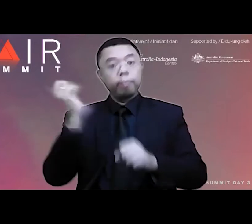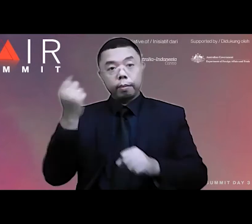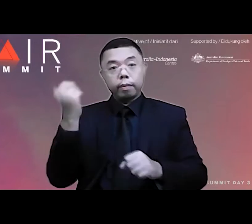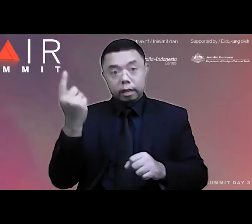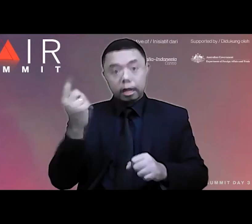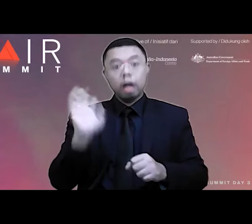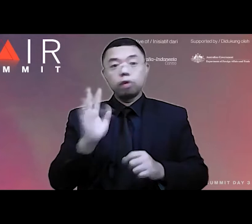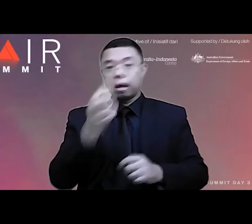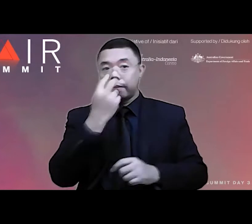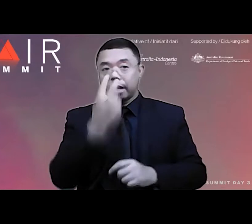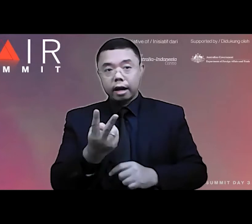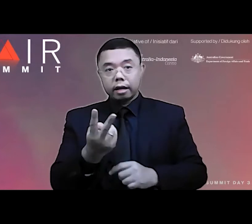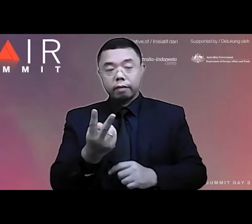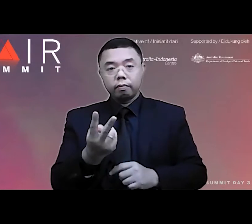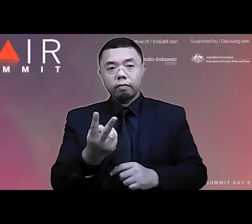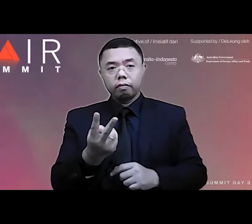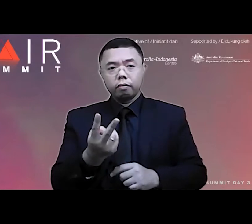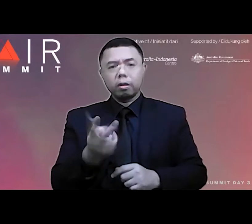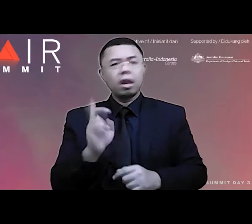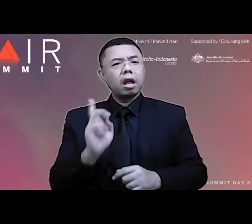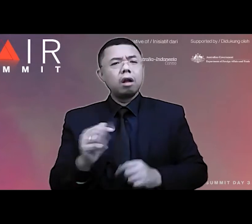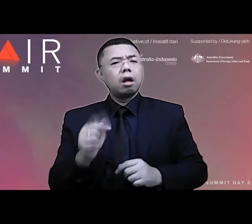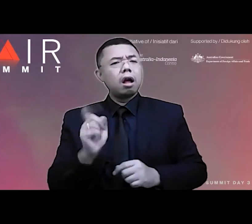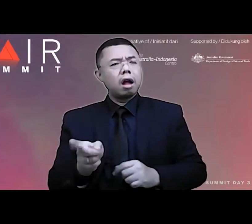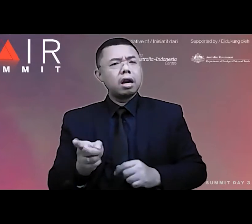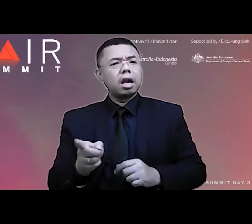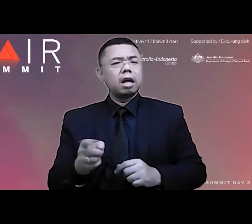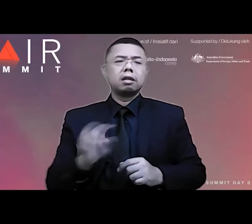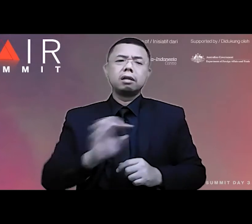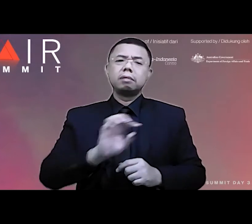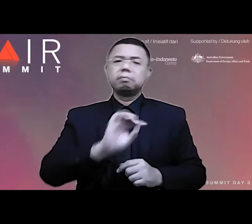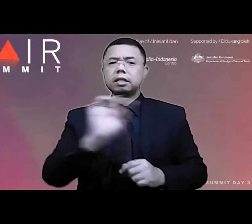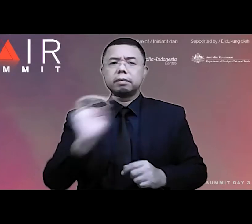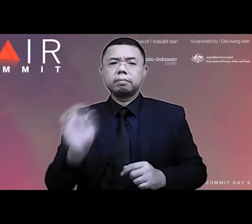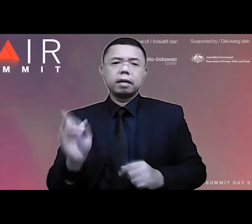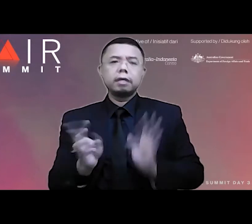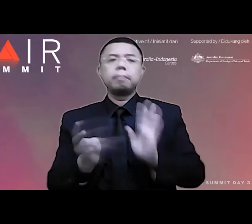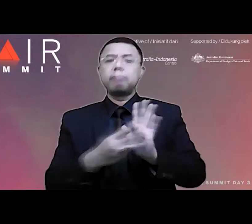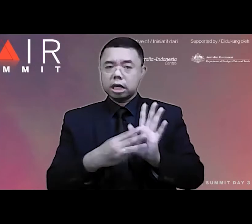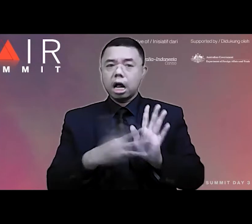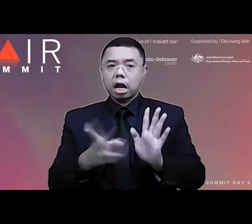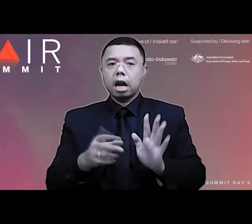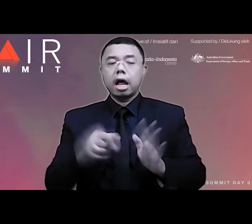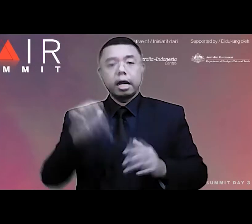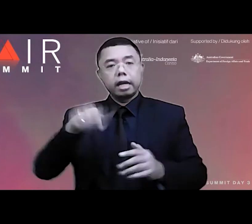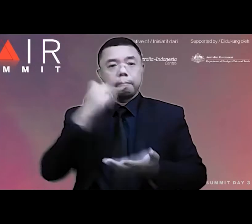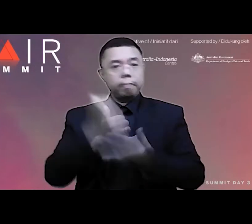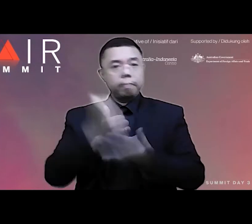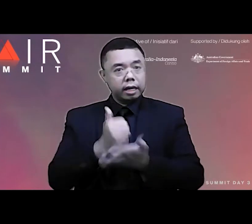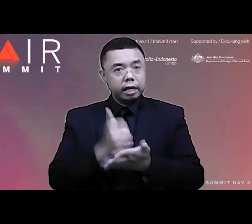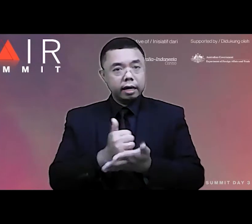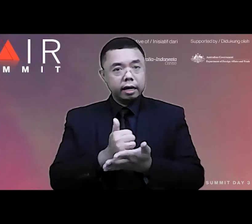the important issues. And during the pandemic,